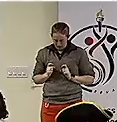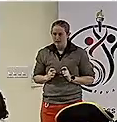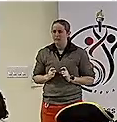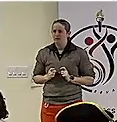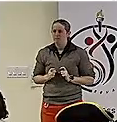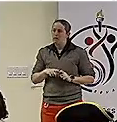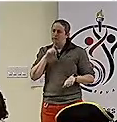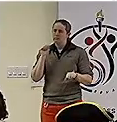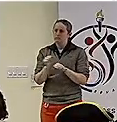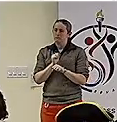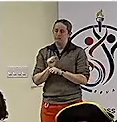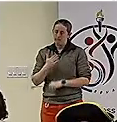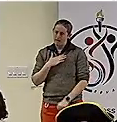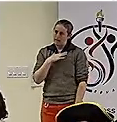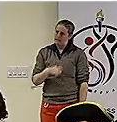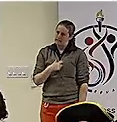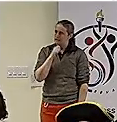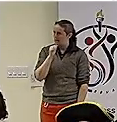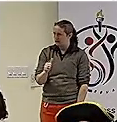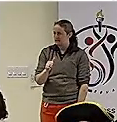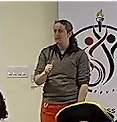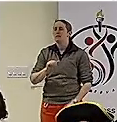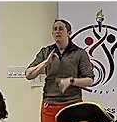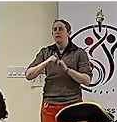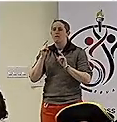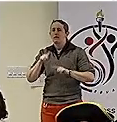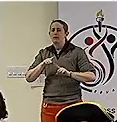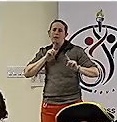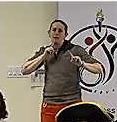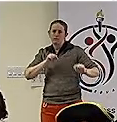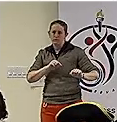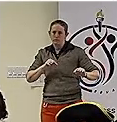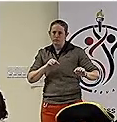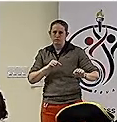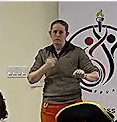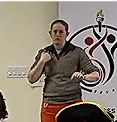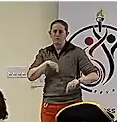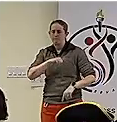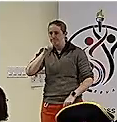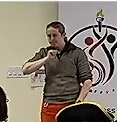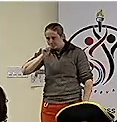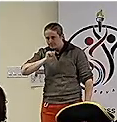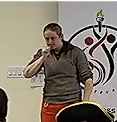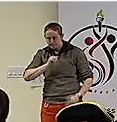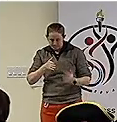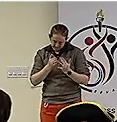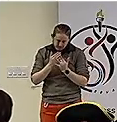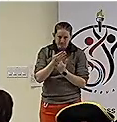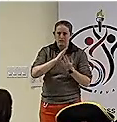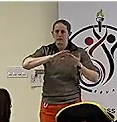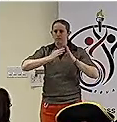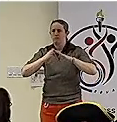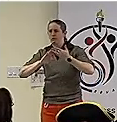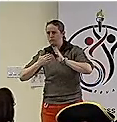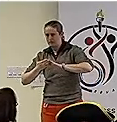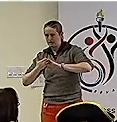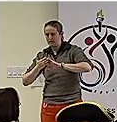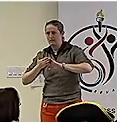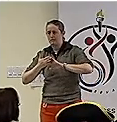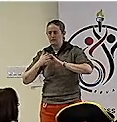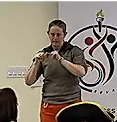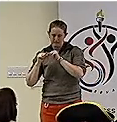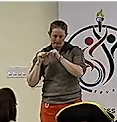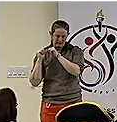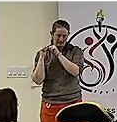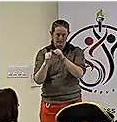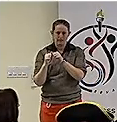how we respond. We move forward through resilience, through community, through determination, and continue contributing